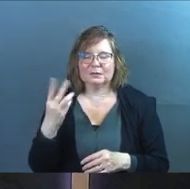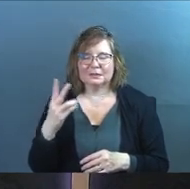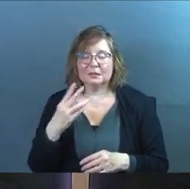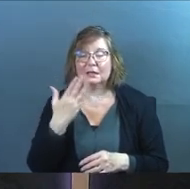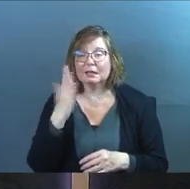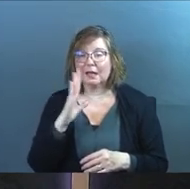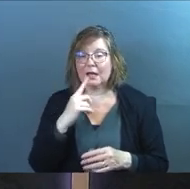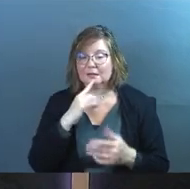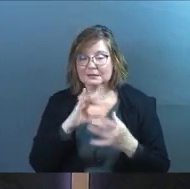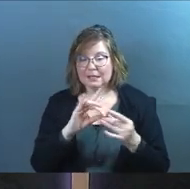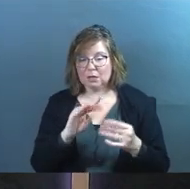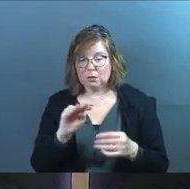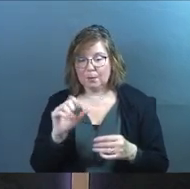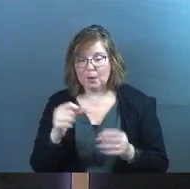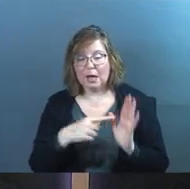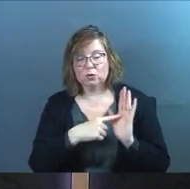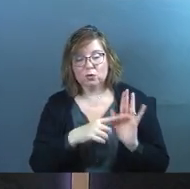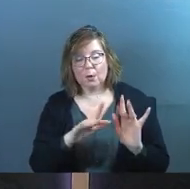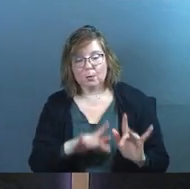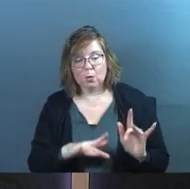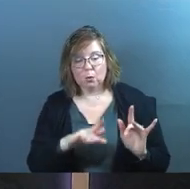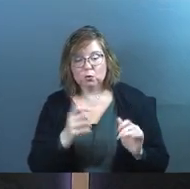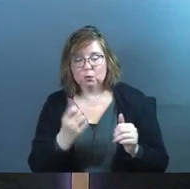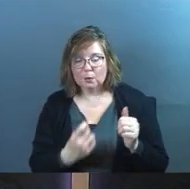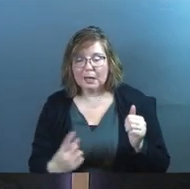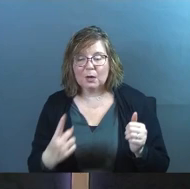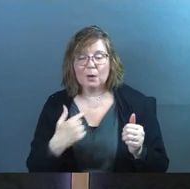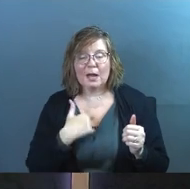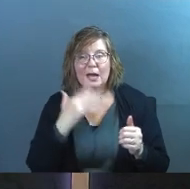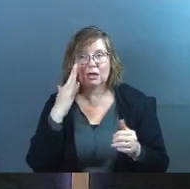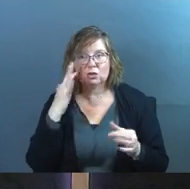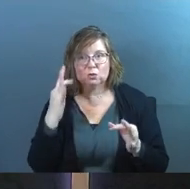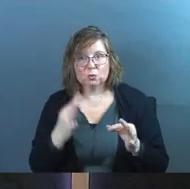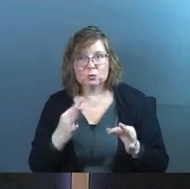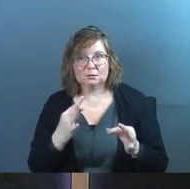for God said to Moses, I will show mercy to